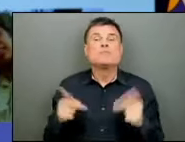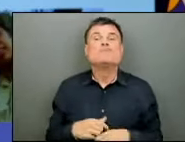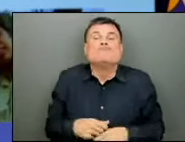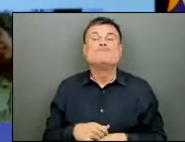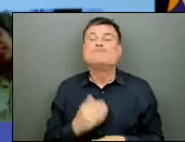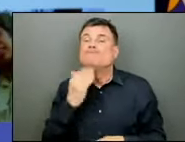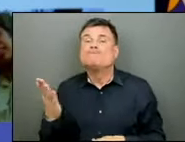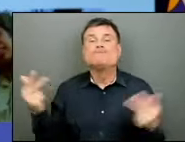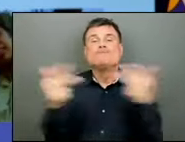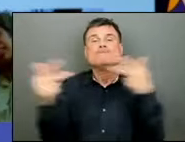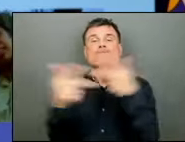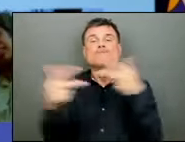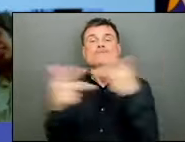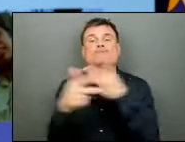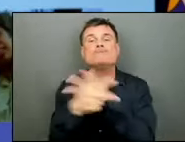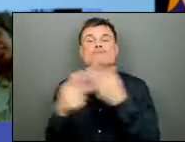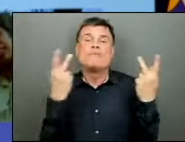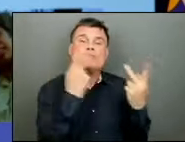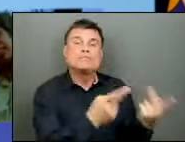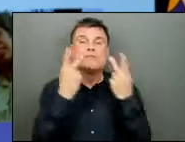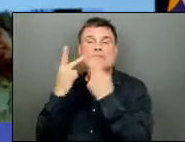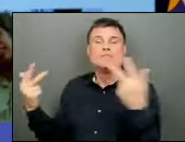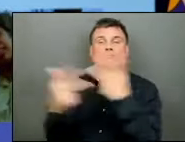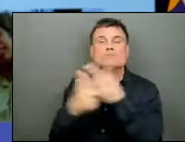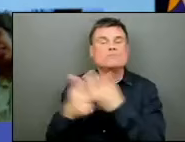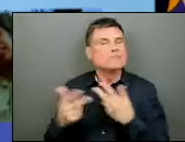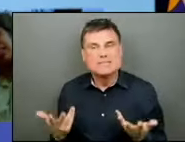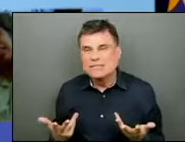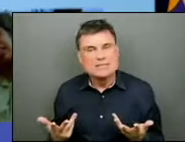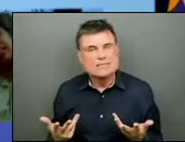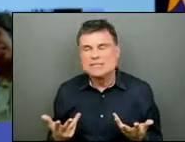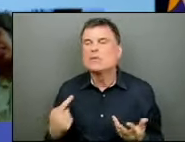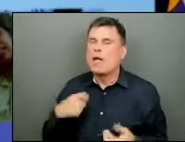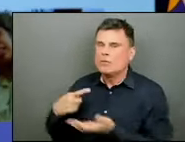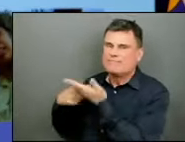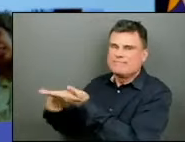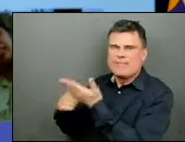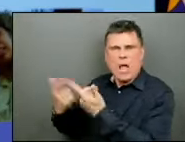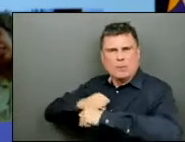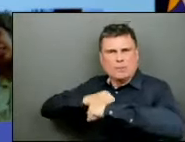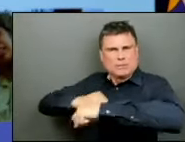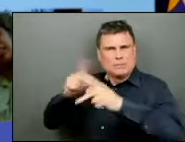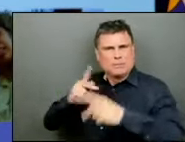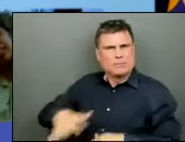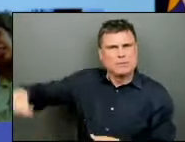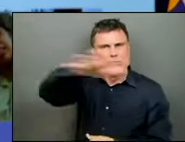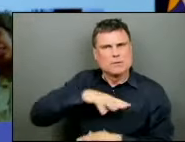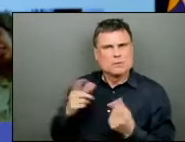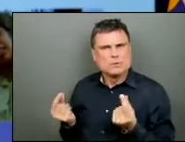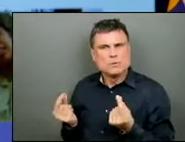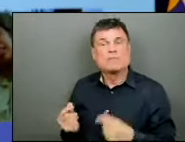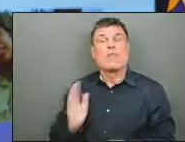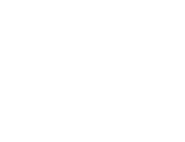practicality is first and foremost in our mind. What can we usefully do to protect people is always there. And we, as I say, Cabinet meets tomorrow. All of these issues